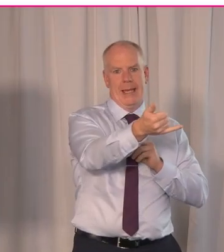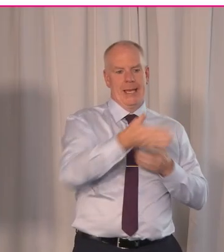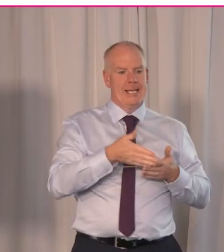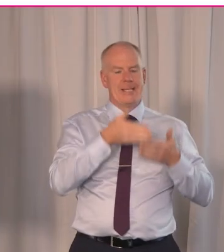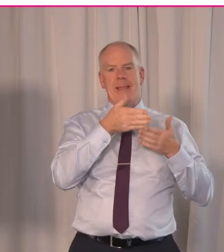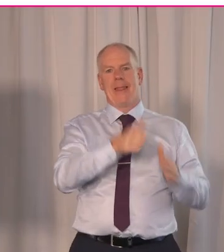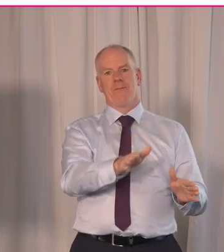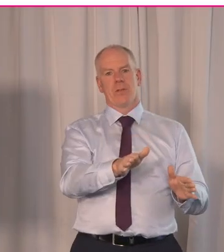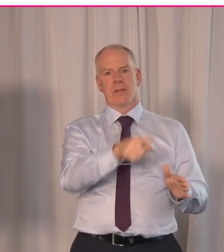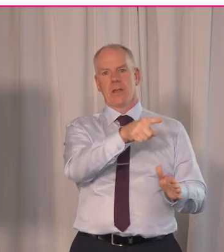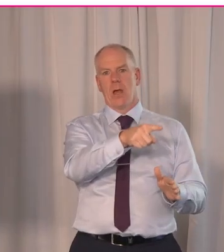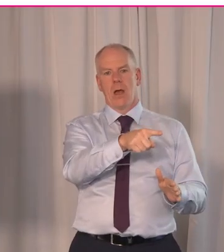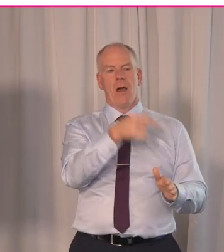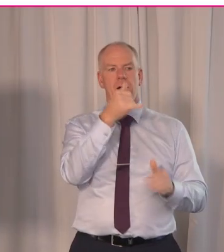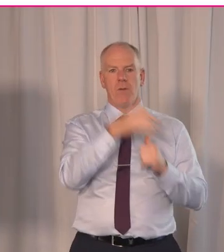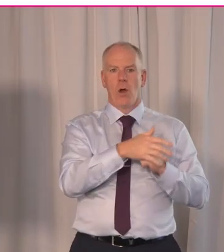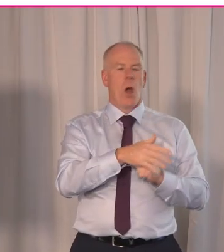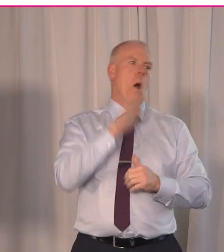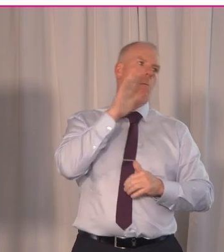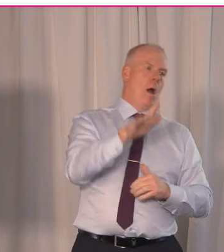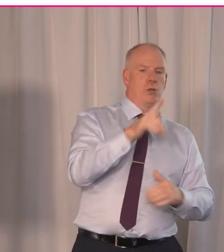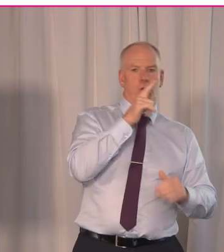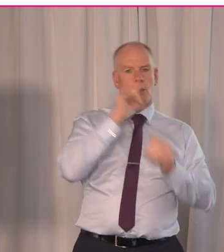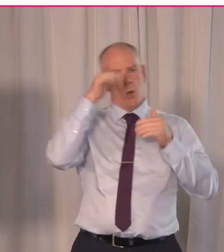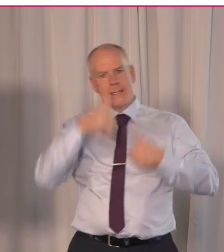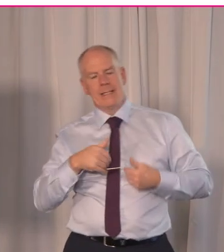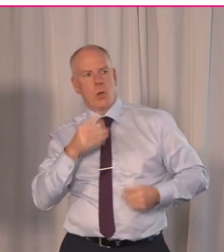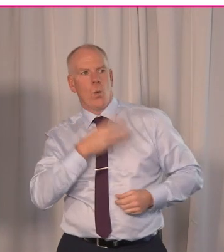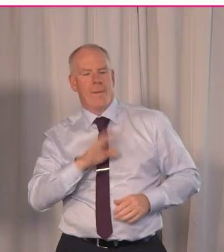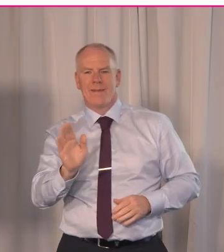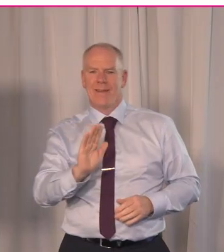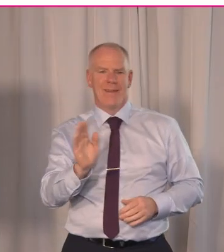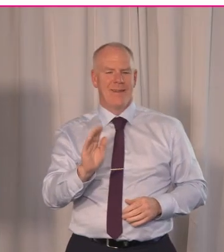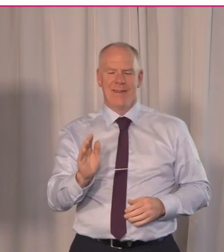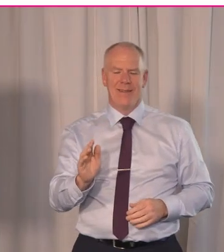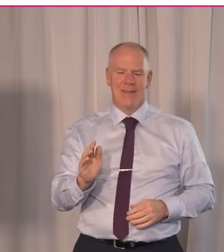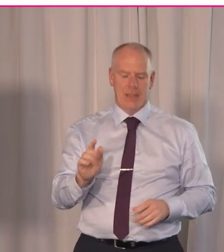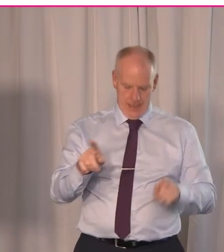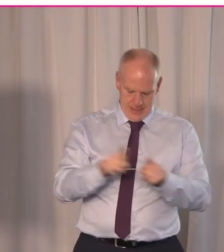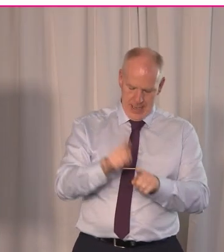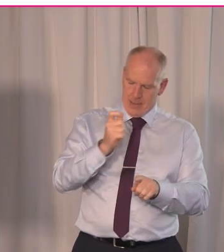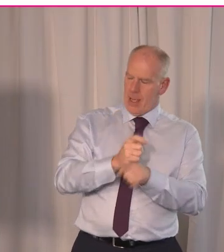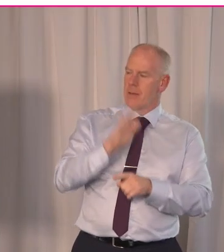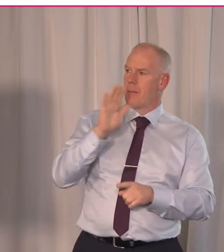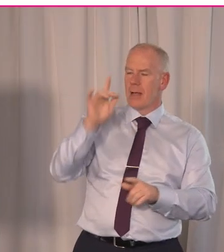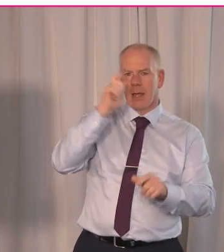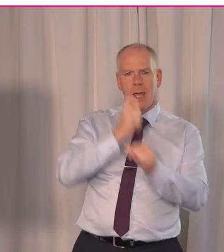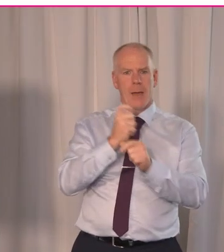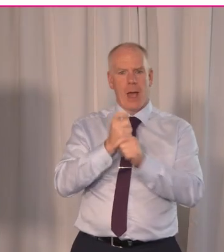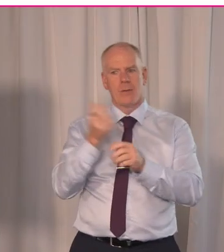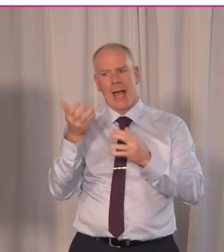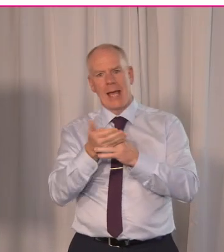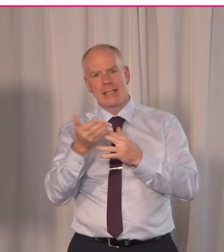suite for them and not insist on speaking to the autistic woman. We also need to consider how women access